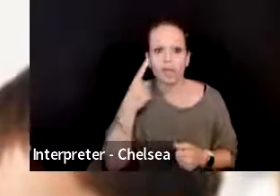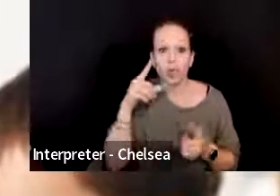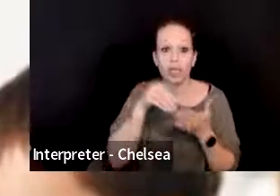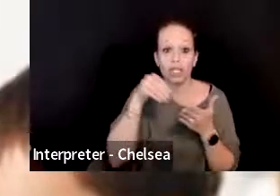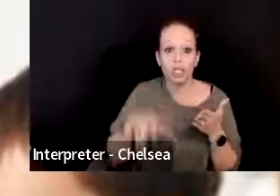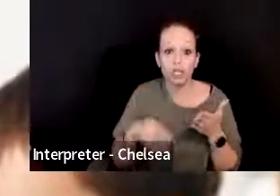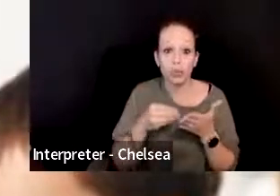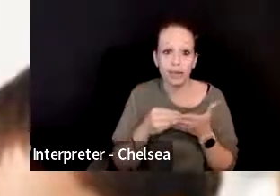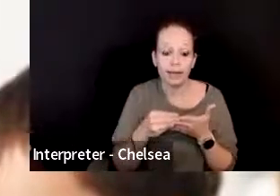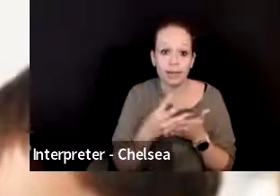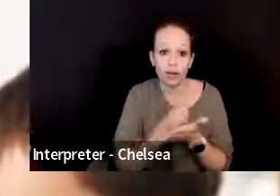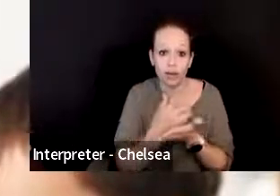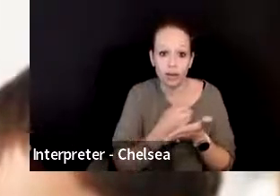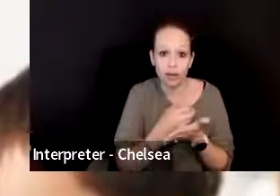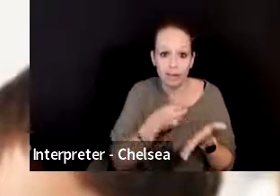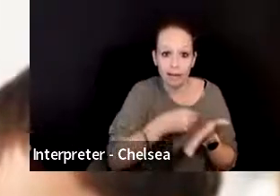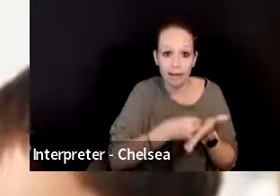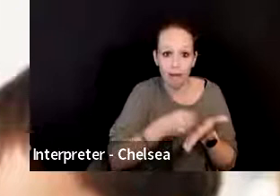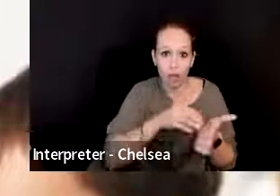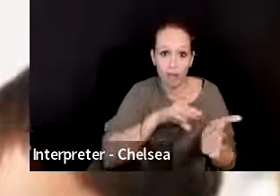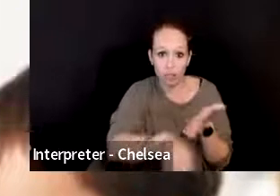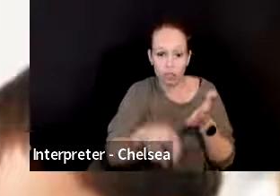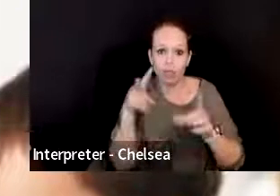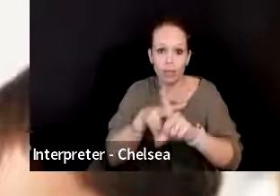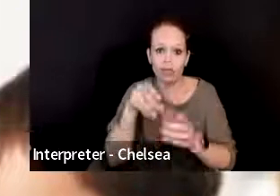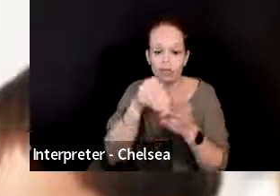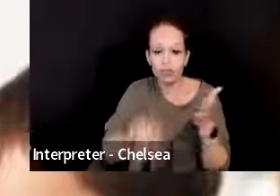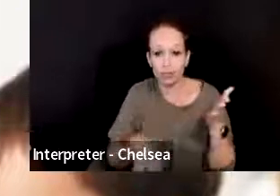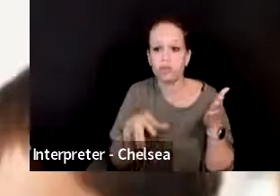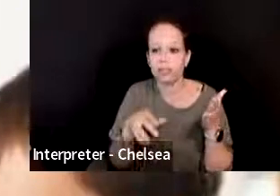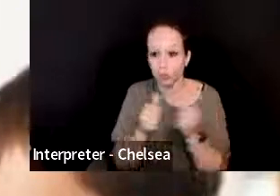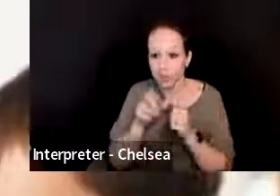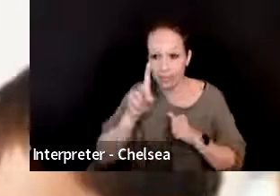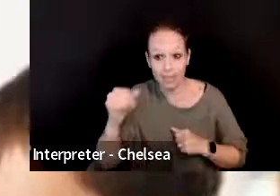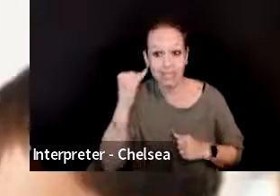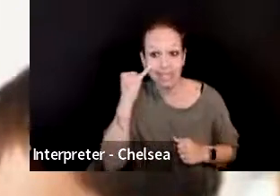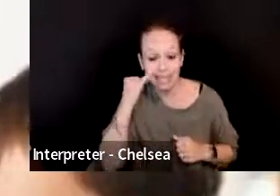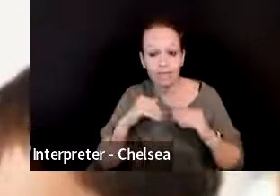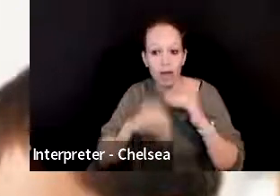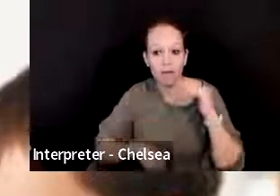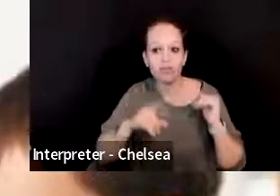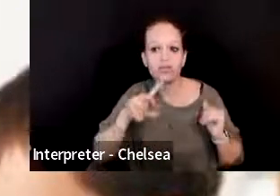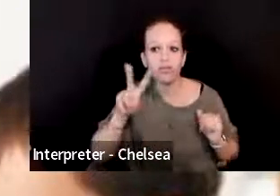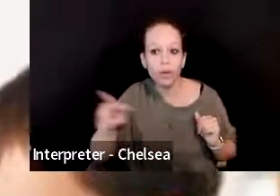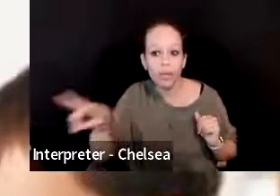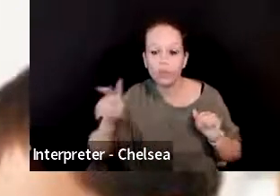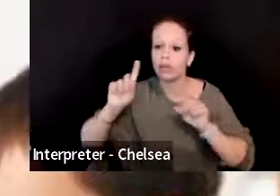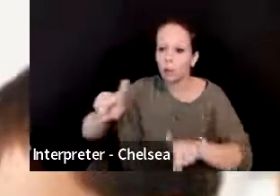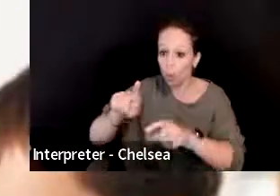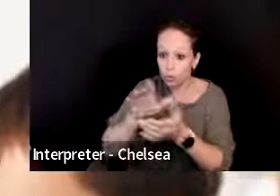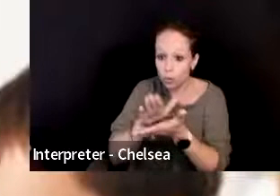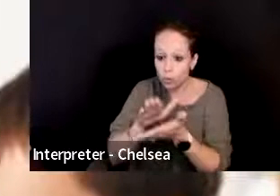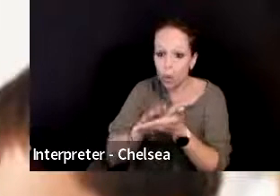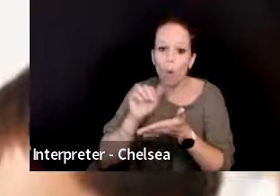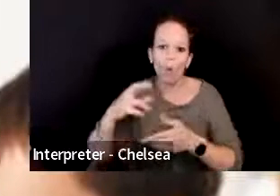with disabilities if they are under age 22, go to school, or regularly attend a